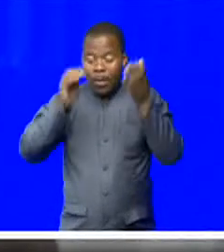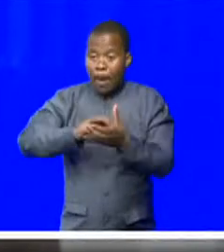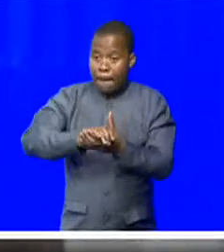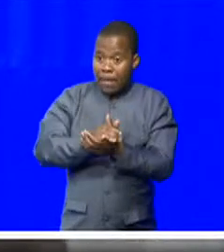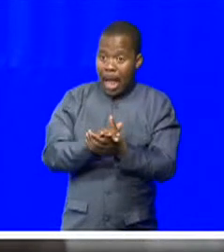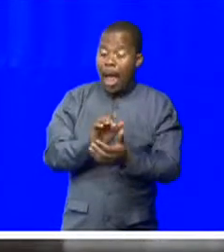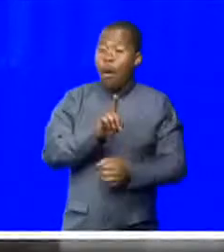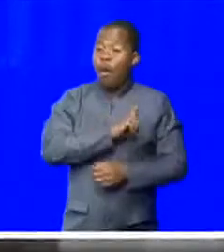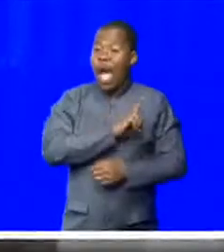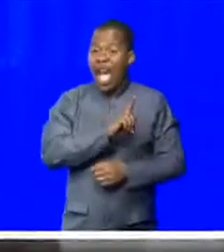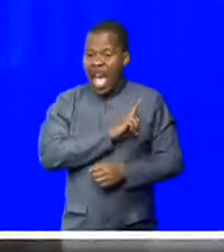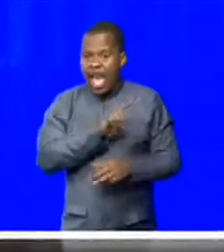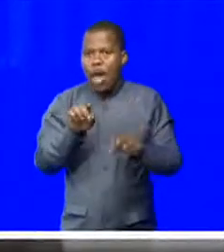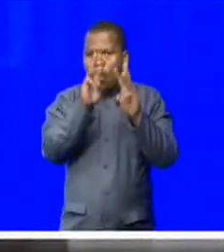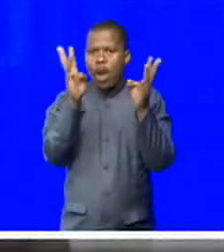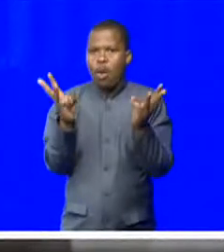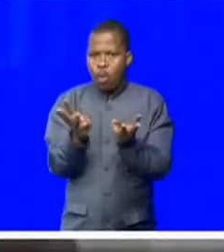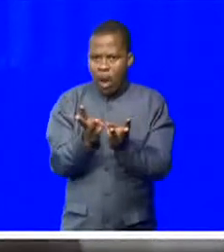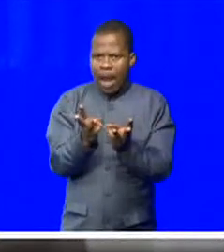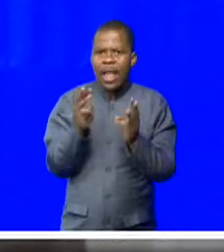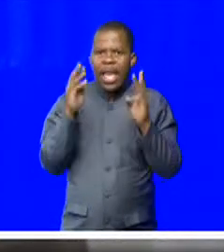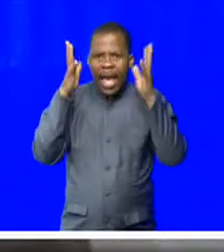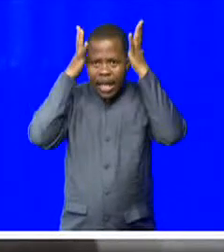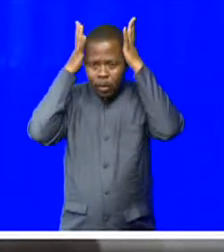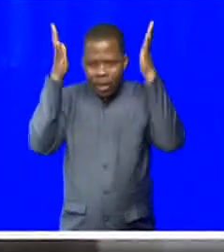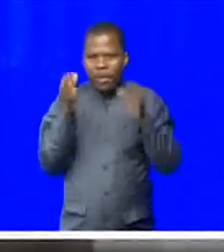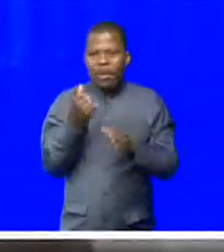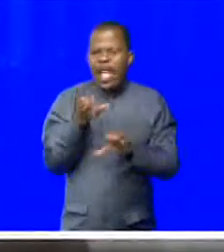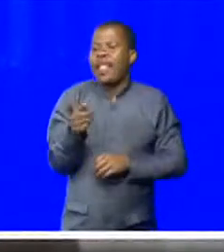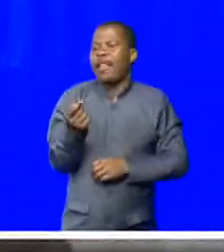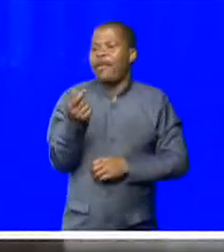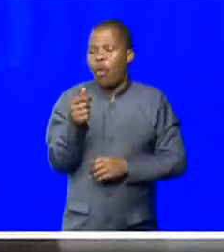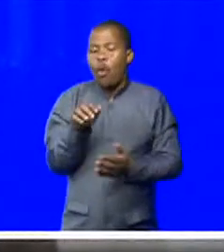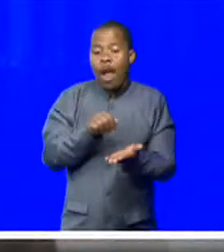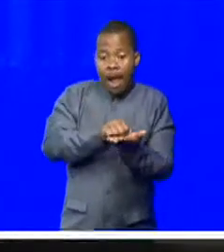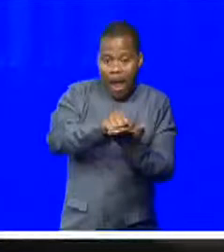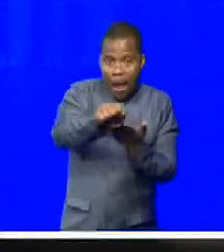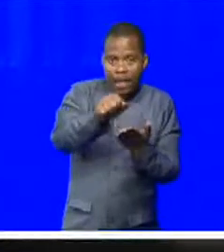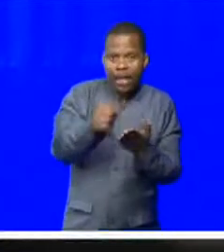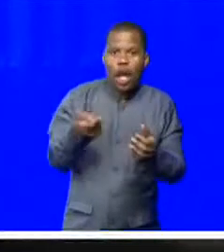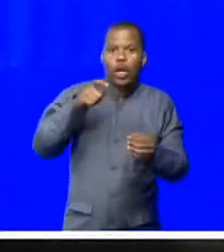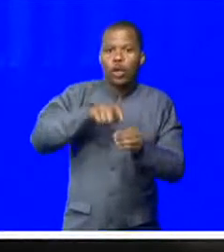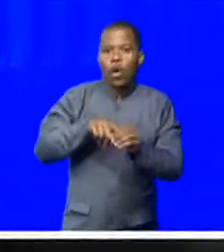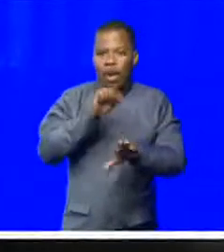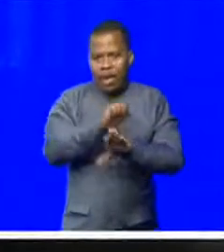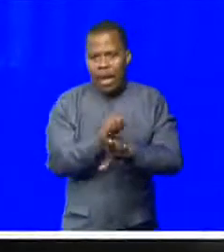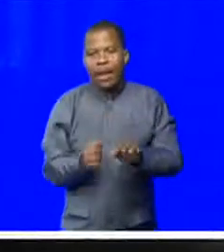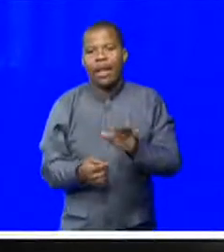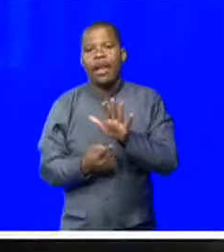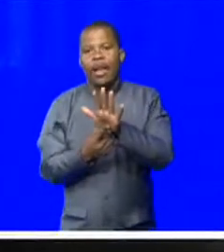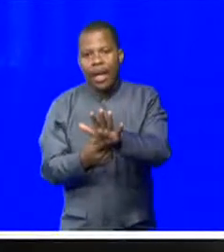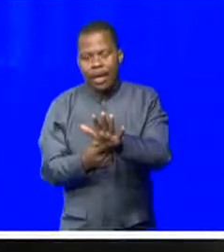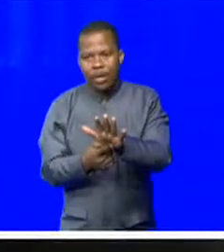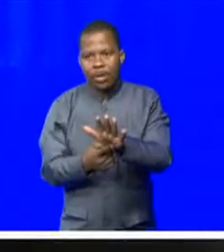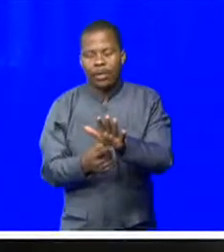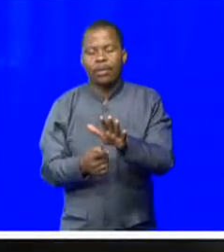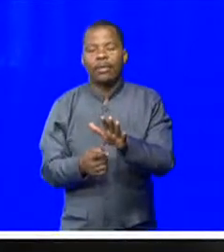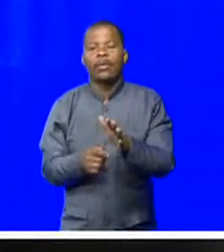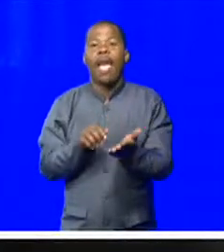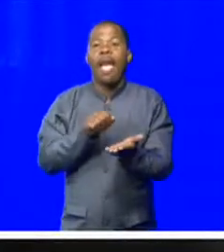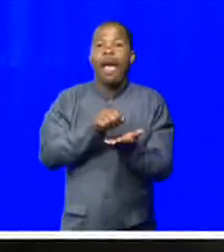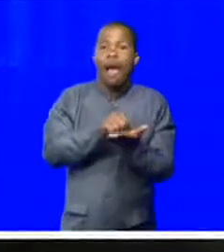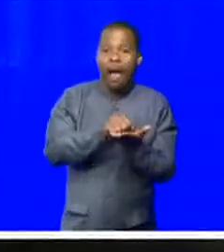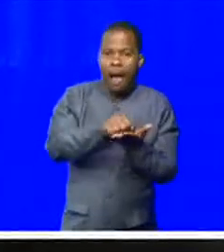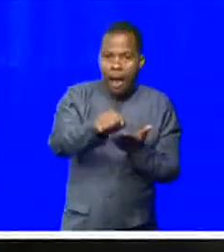few nations that still preserves its cultural fiber, as can be evidenced by our